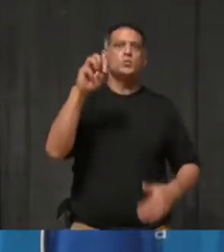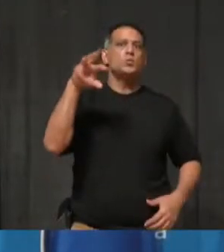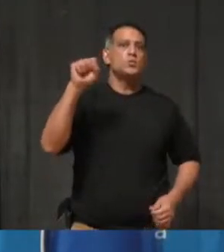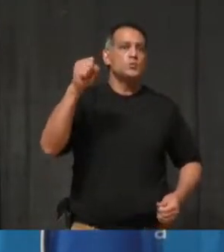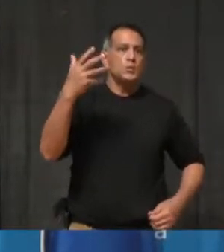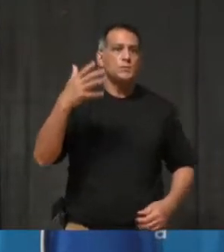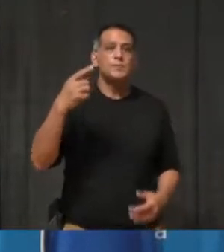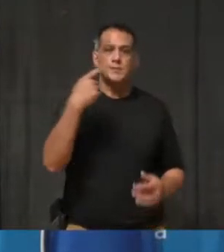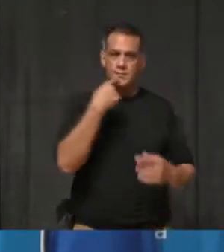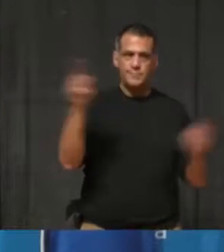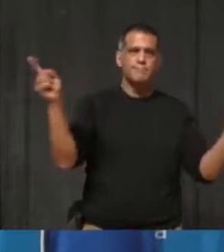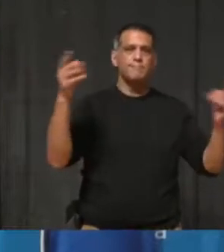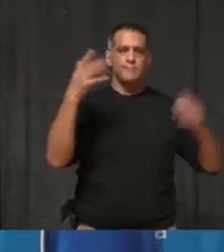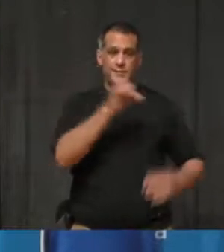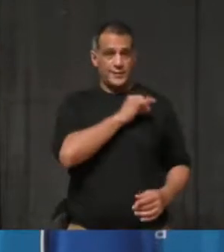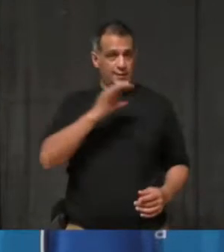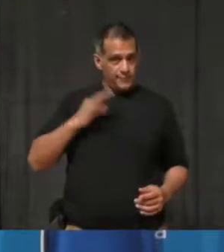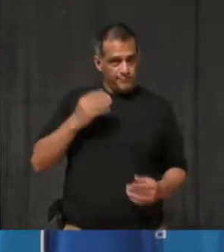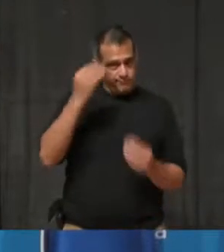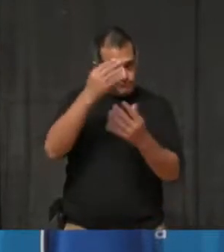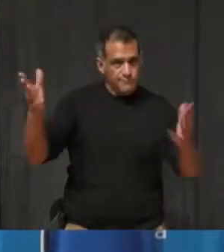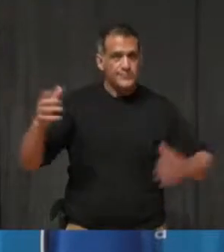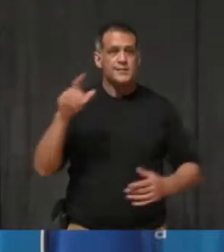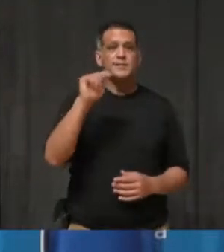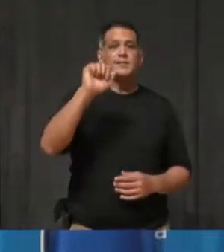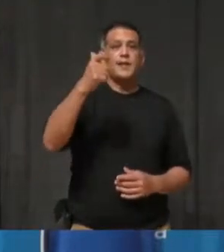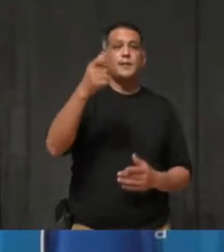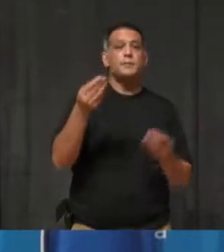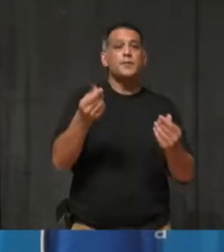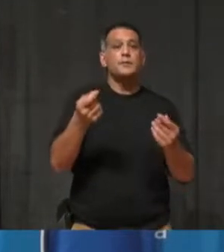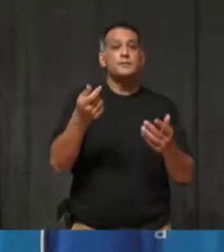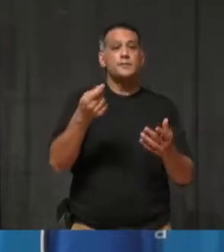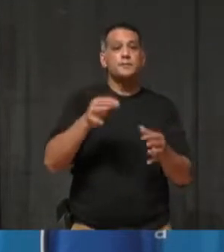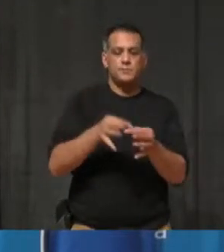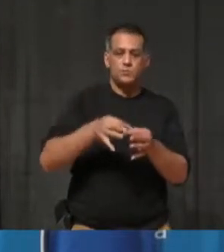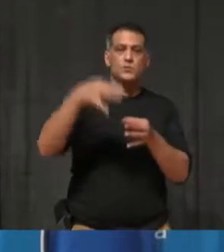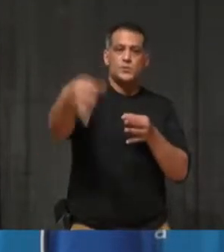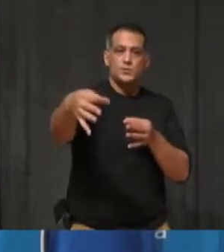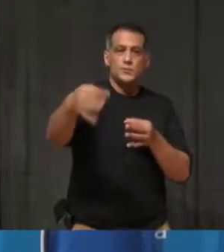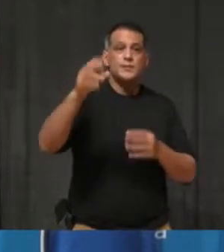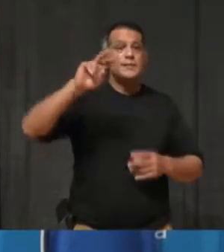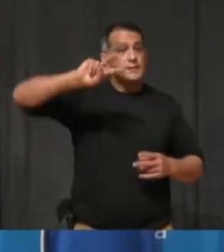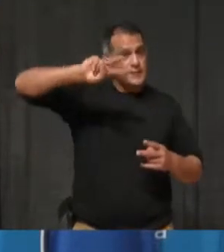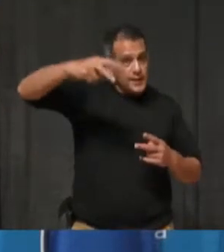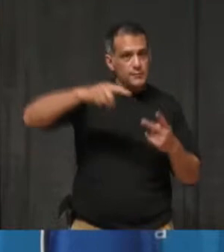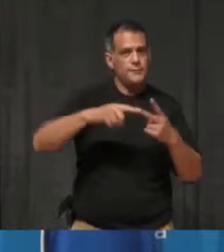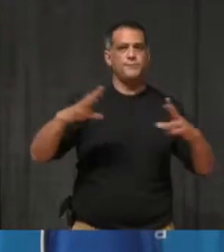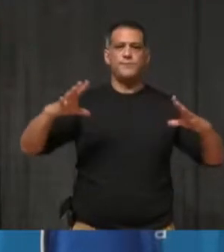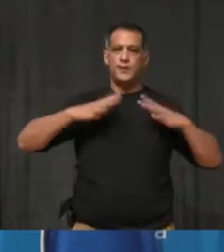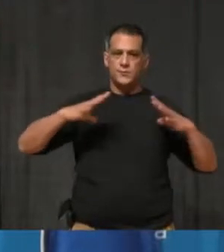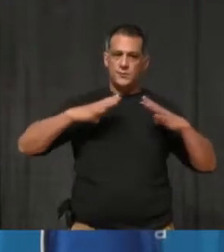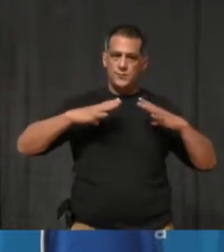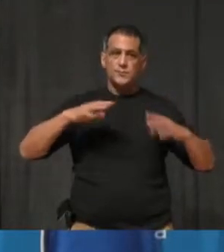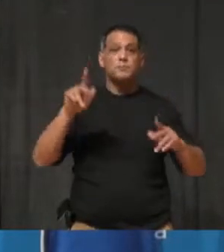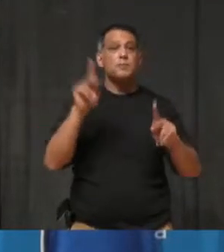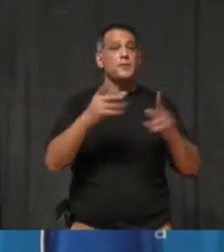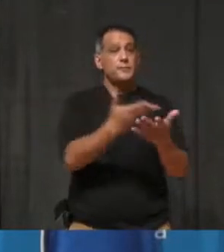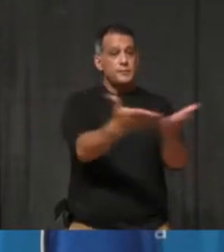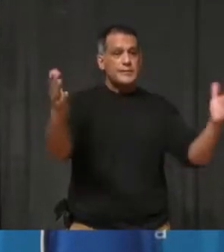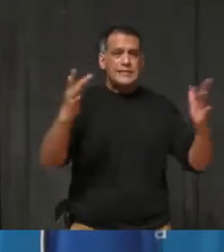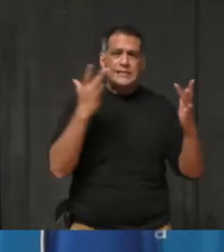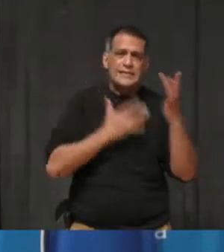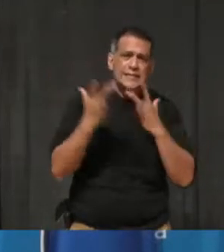a second property tax deferral for Mississauga residents who continue to face financial hardships as a result